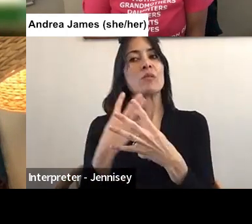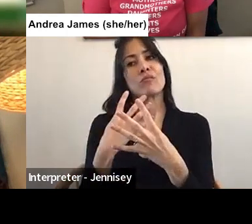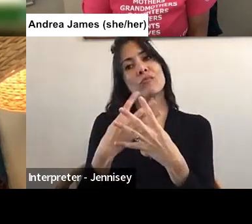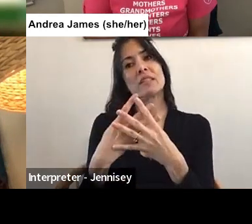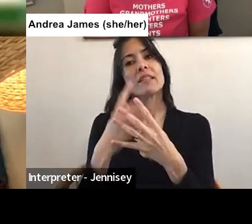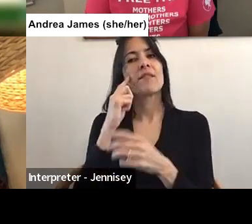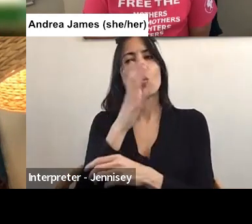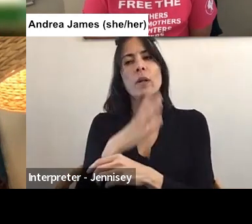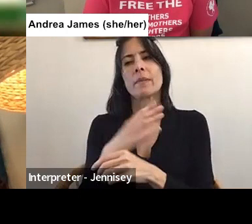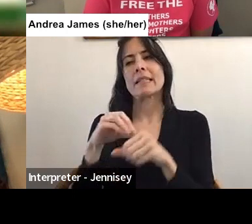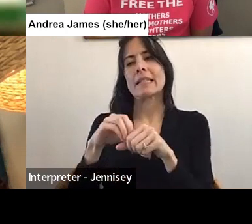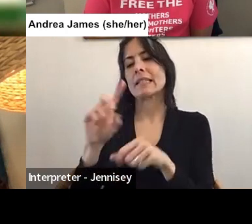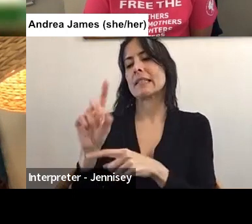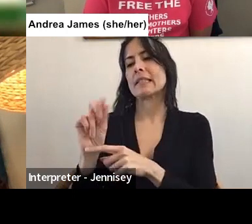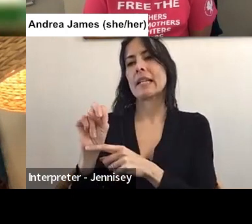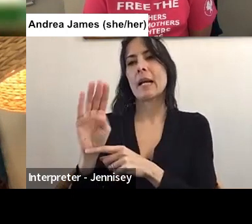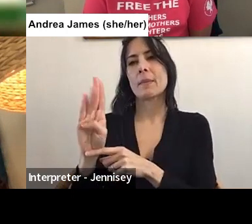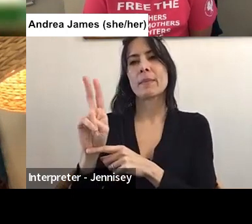Connecticut. And